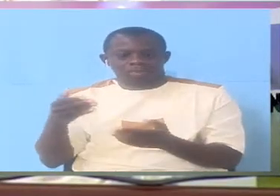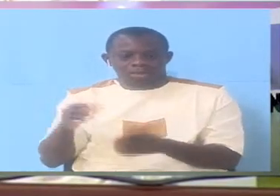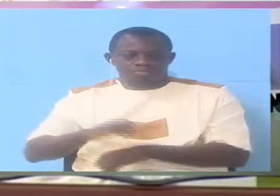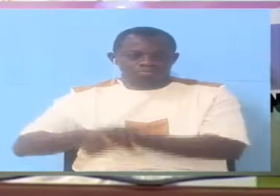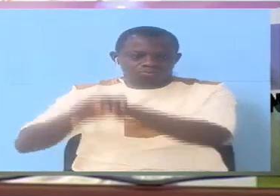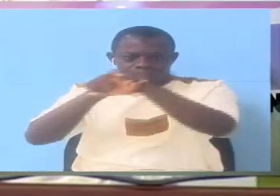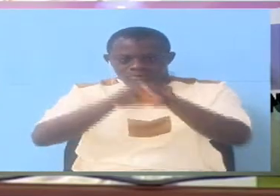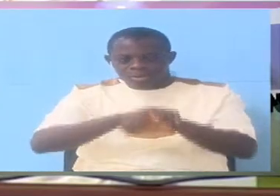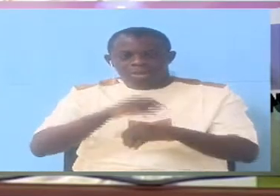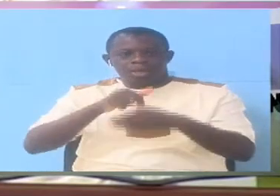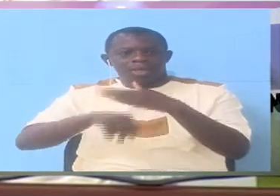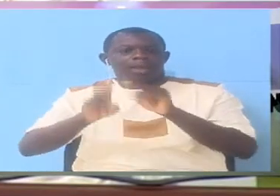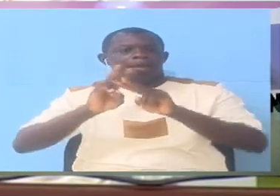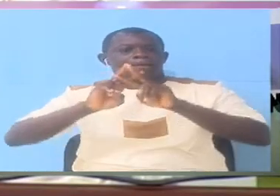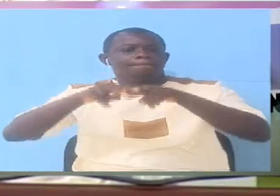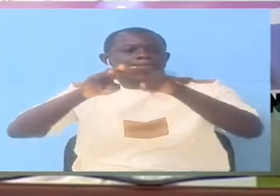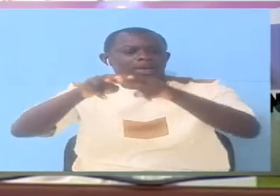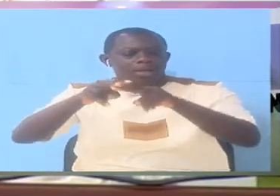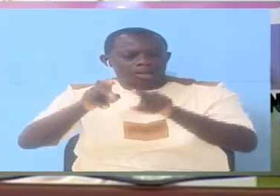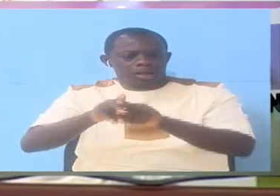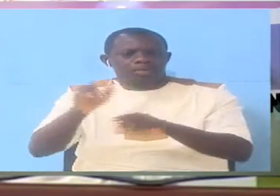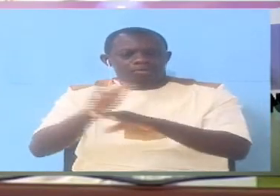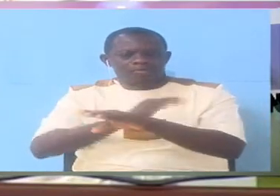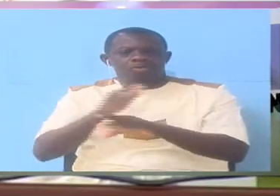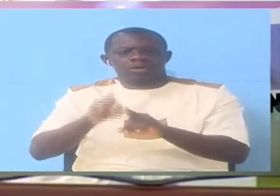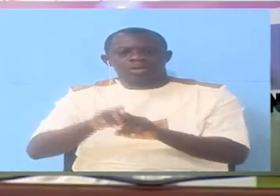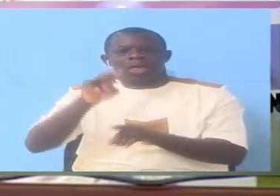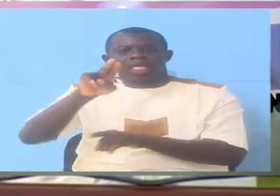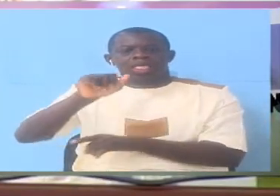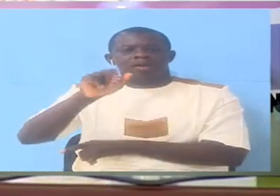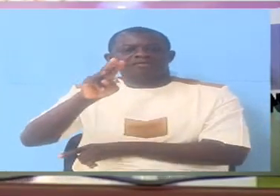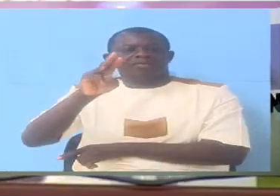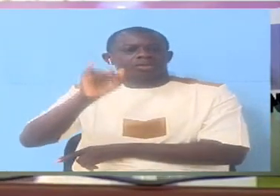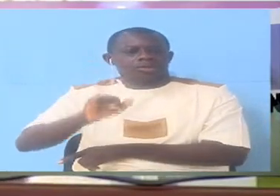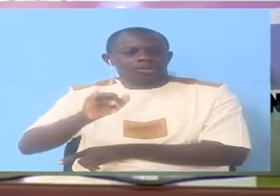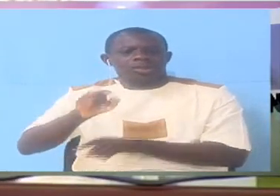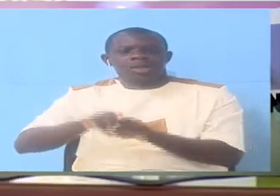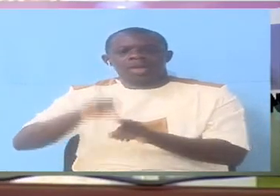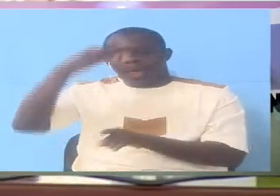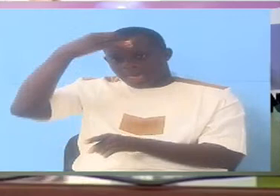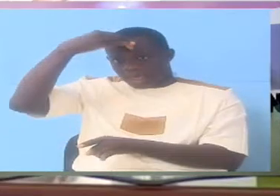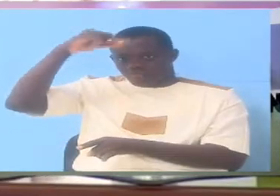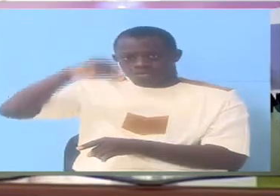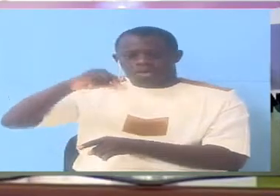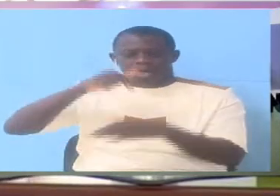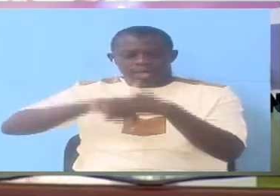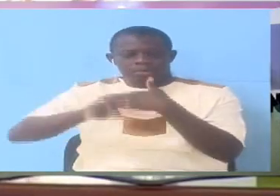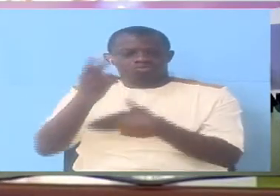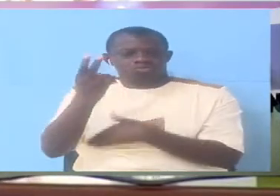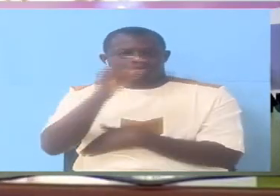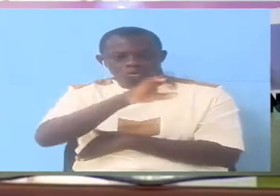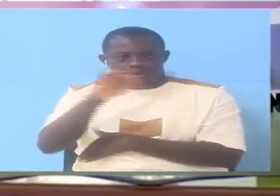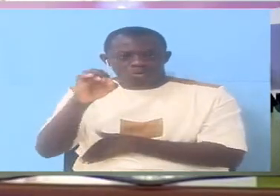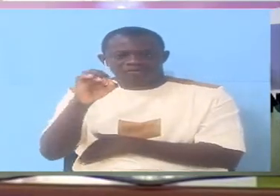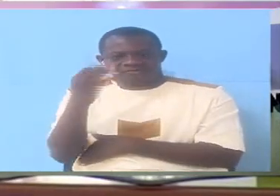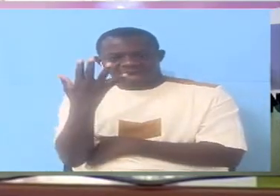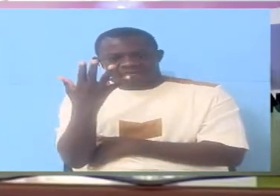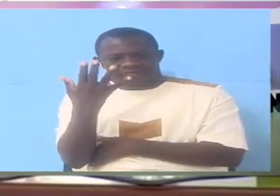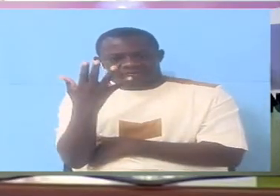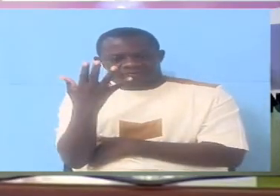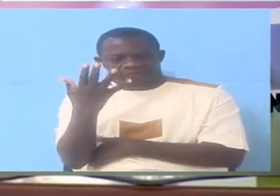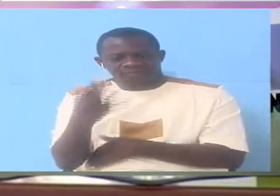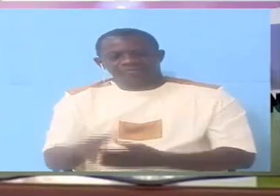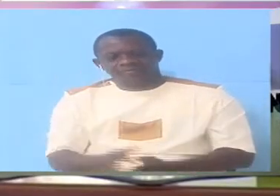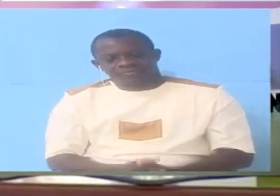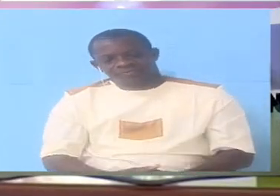22nd July 2005. Mr. Jallow, ikoye nati jan dalilo melna pour yesedan rodi wala nyindi ko